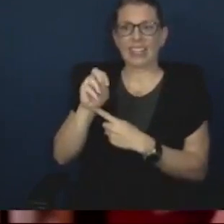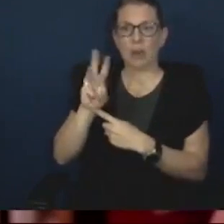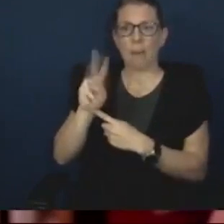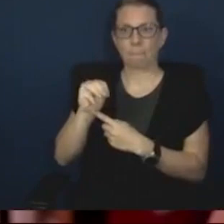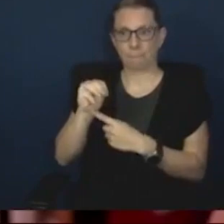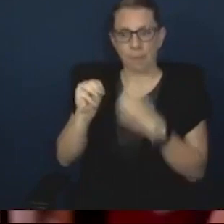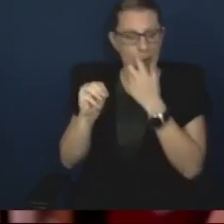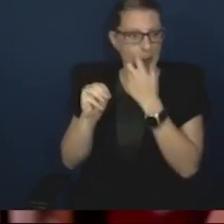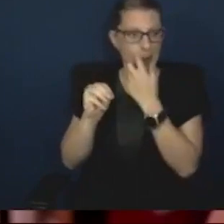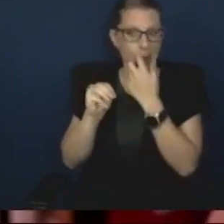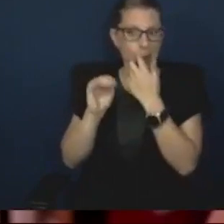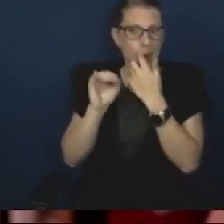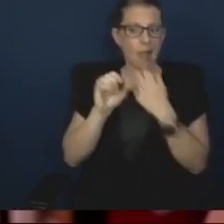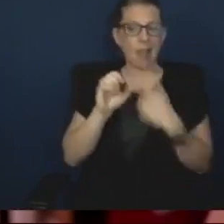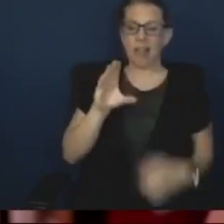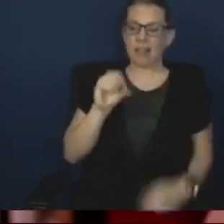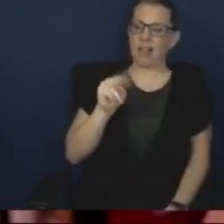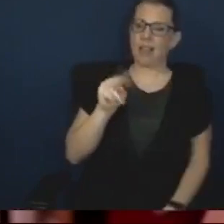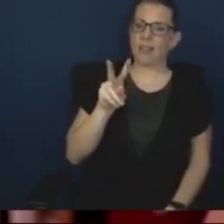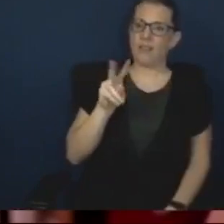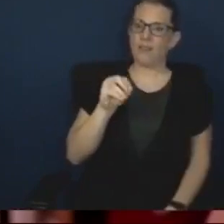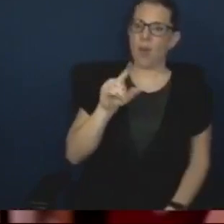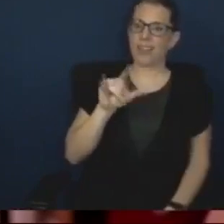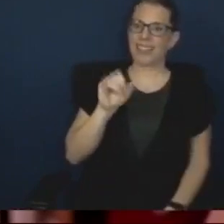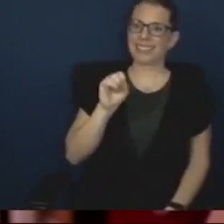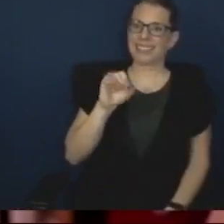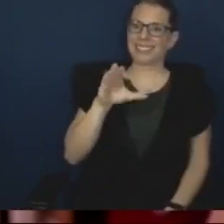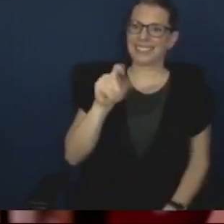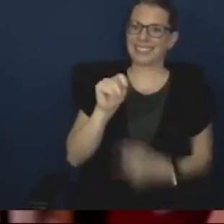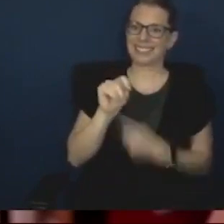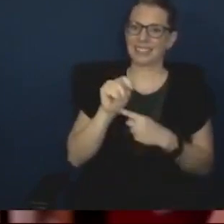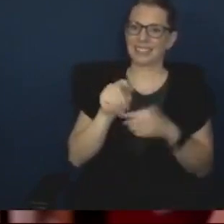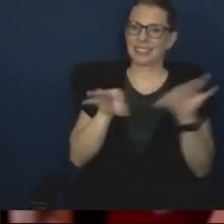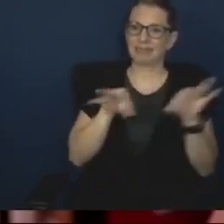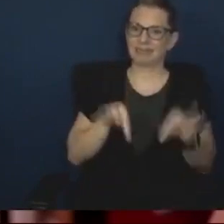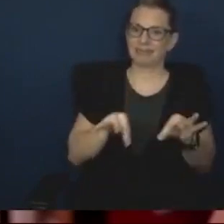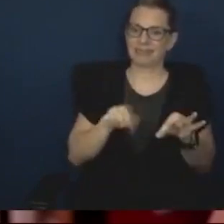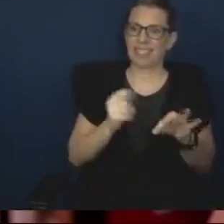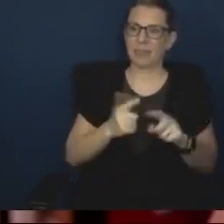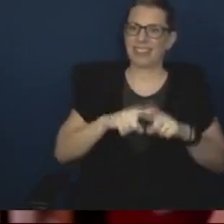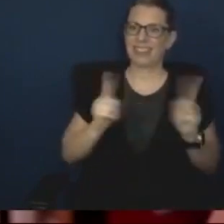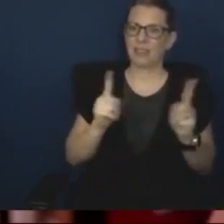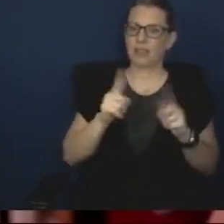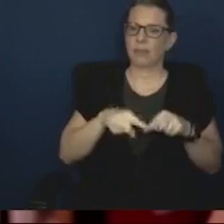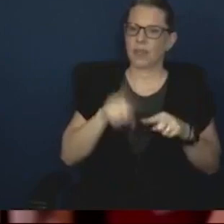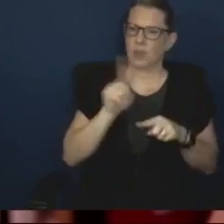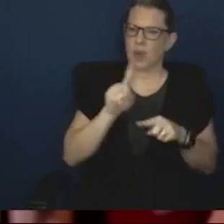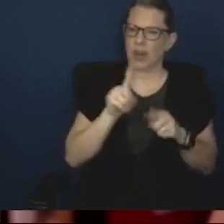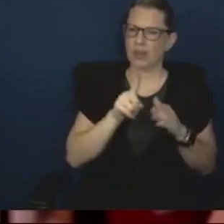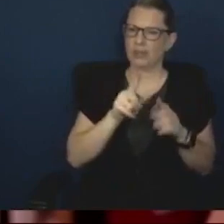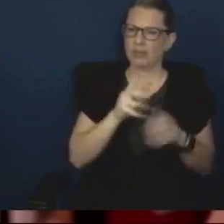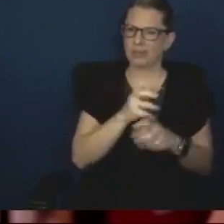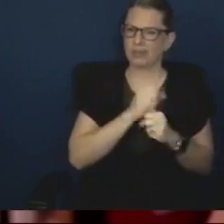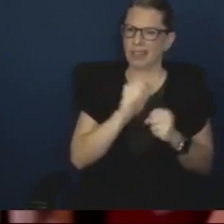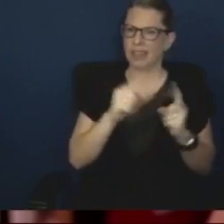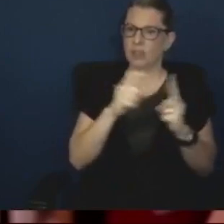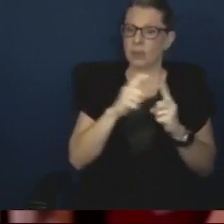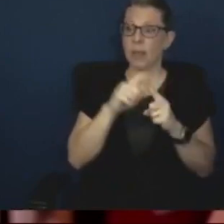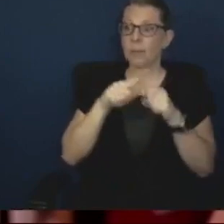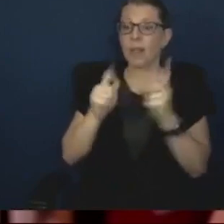different places. But the amount of antibody you need to protect against severe disease and death is